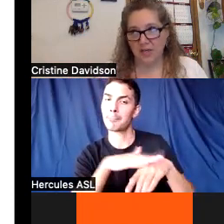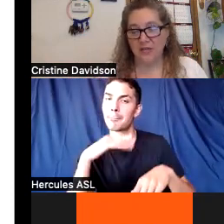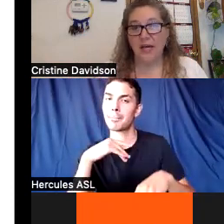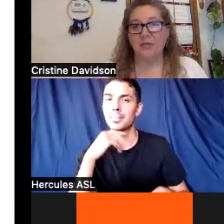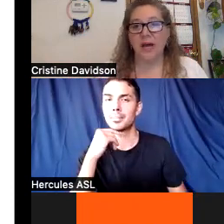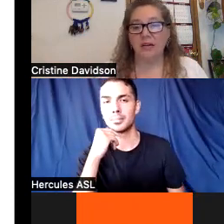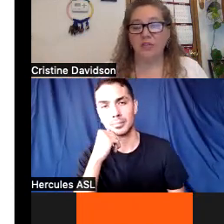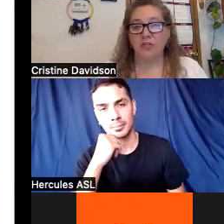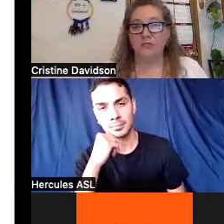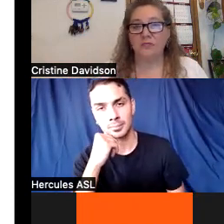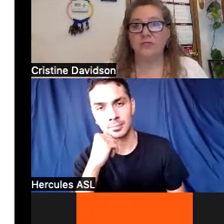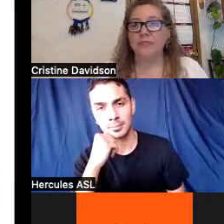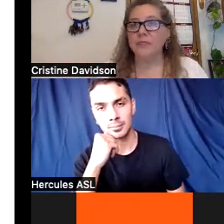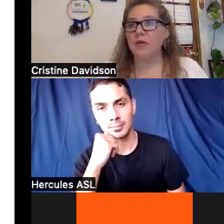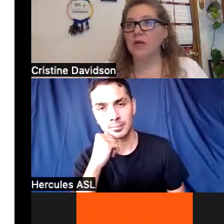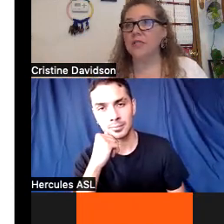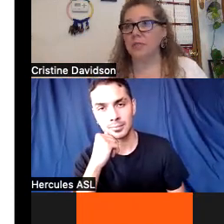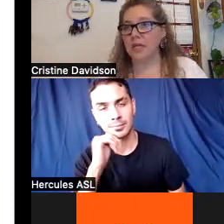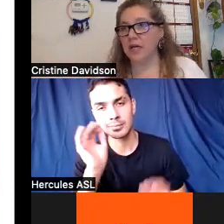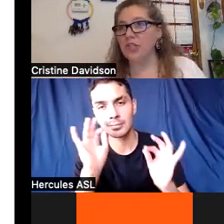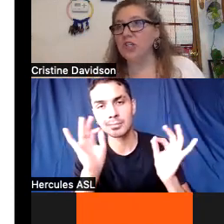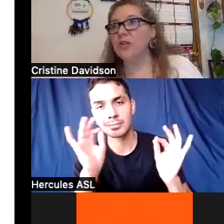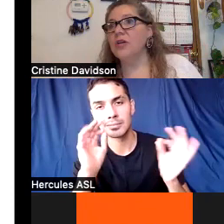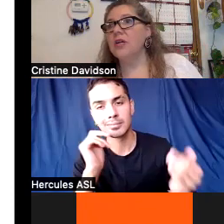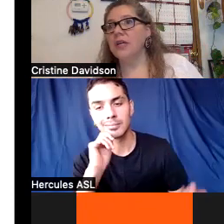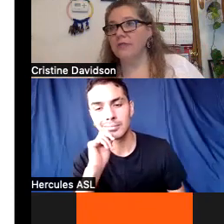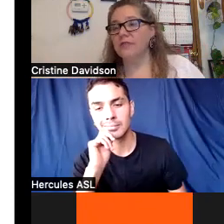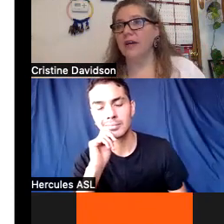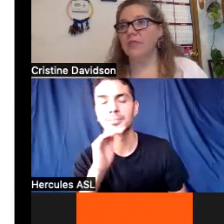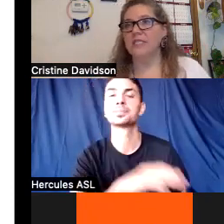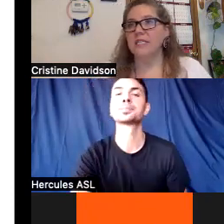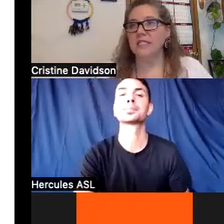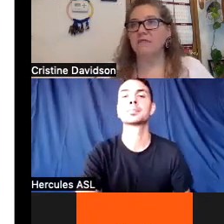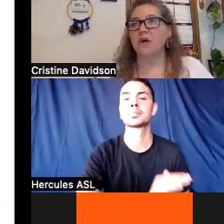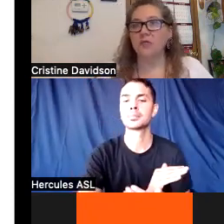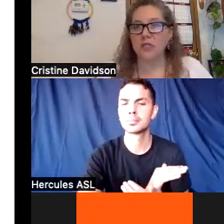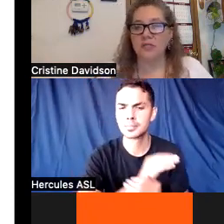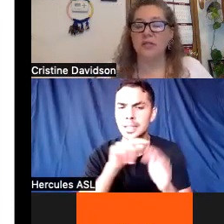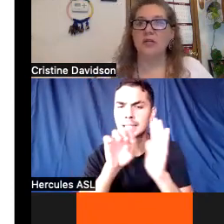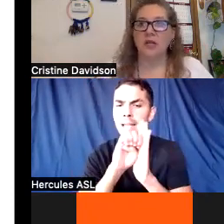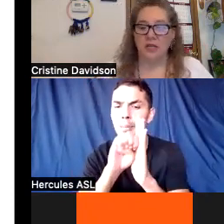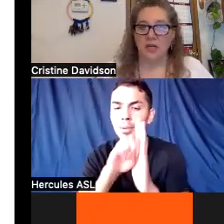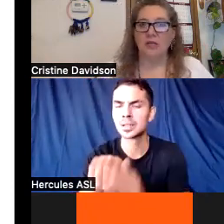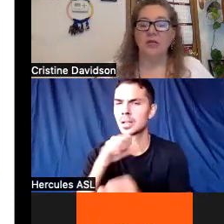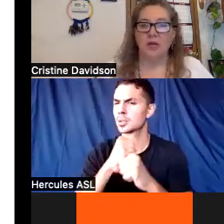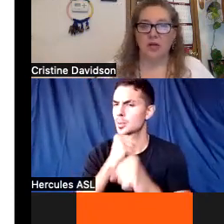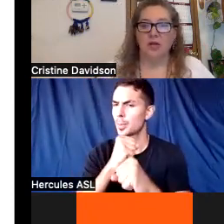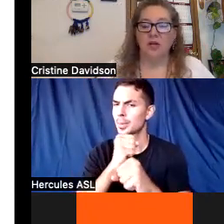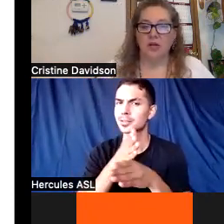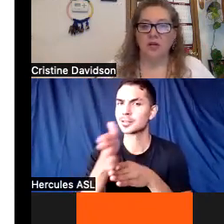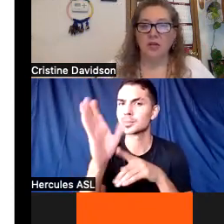really that impactful. Dominant culture, even in families teasing folks.